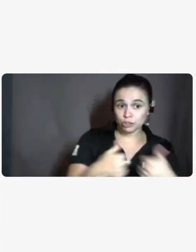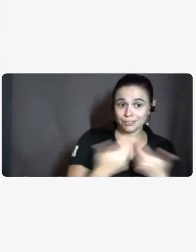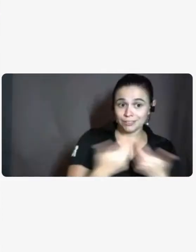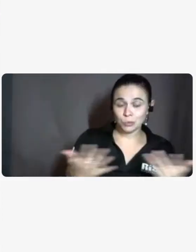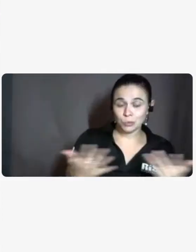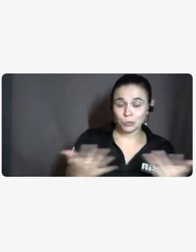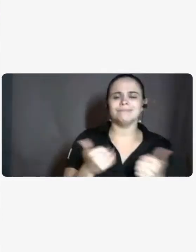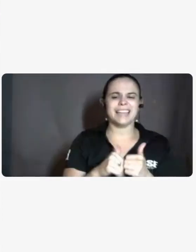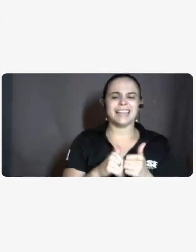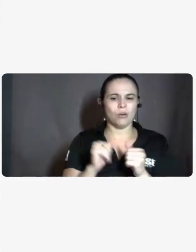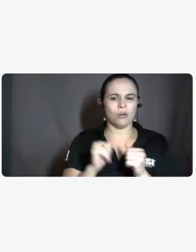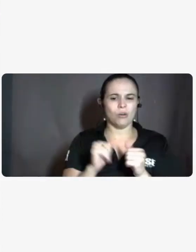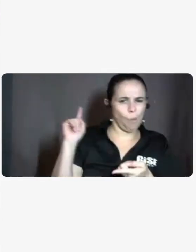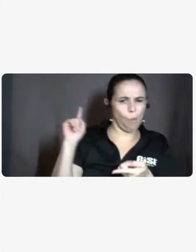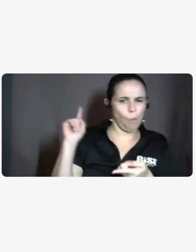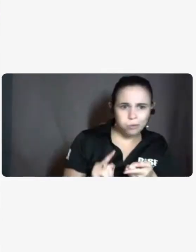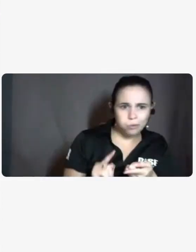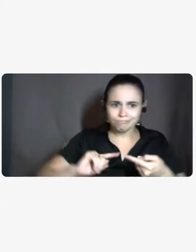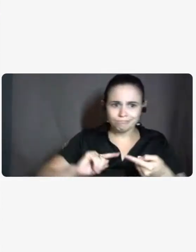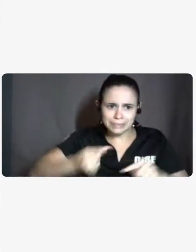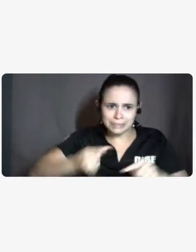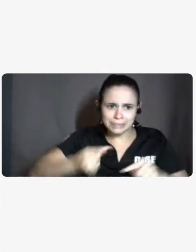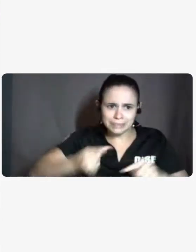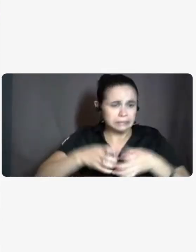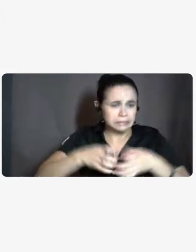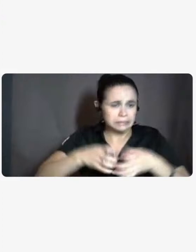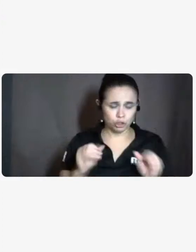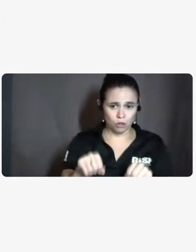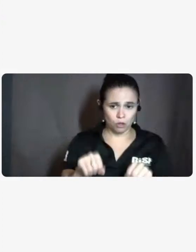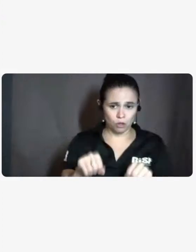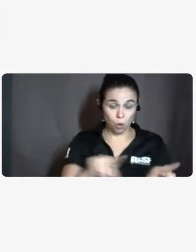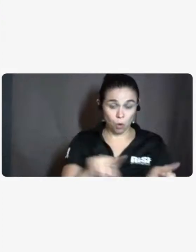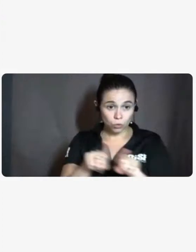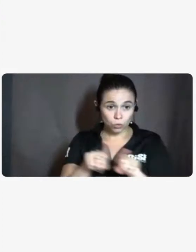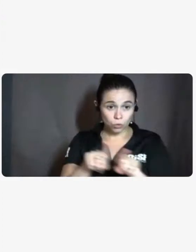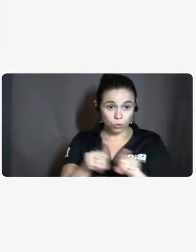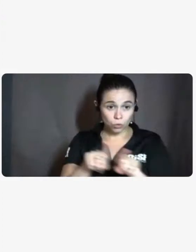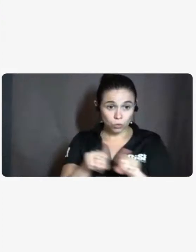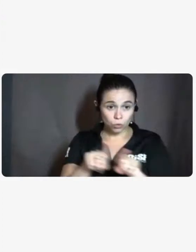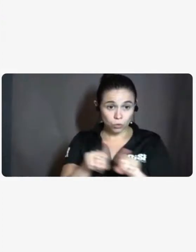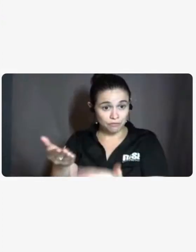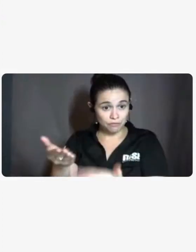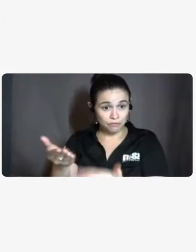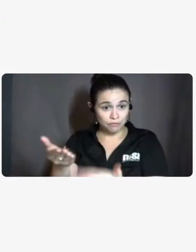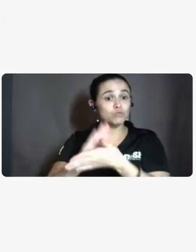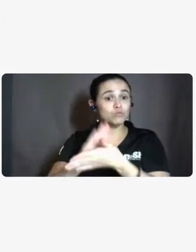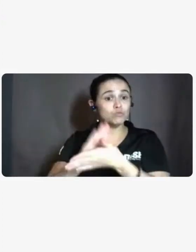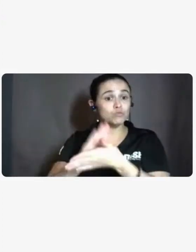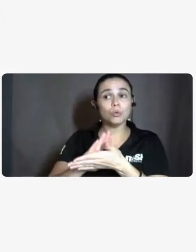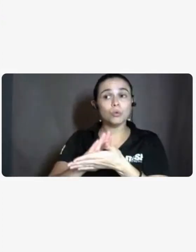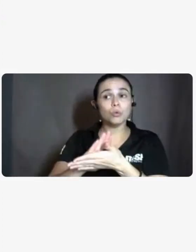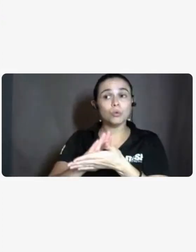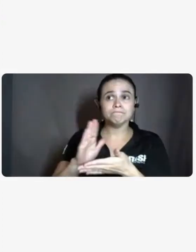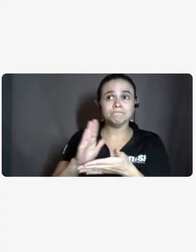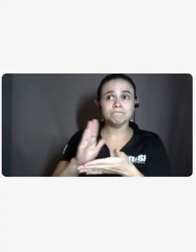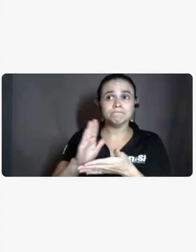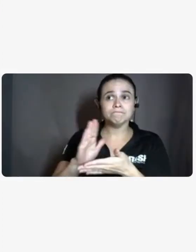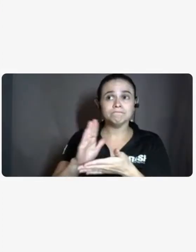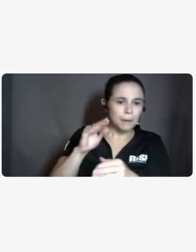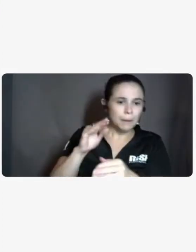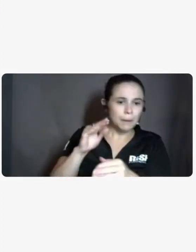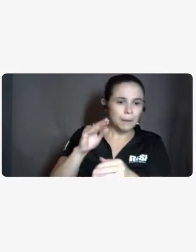possible, and also provide them with school facilities in line with our vision for continuing to grow and improve as